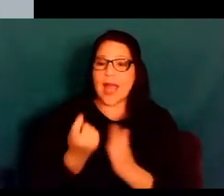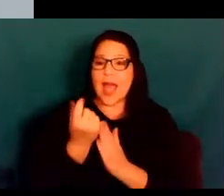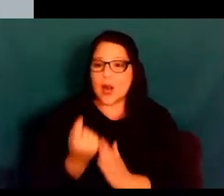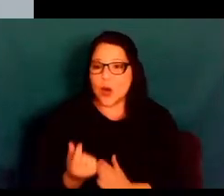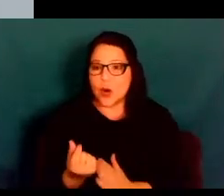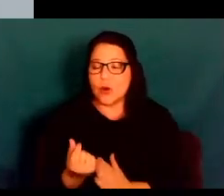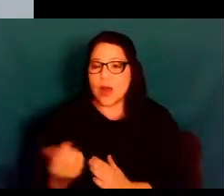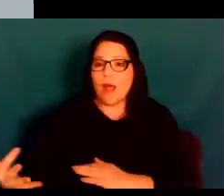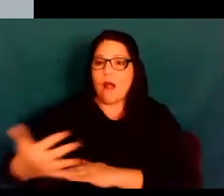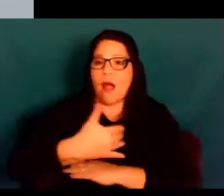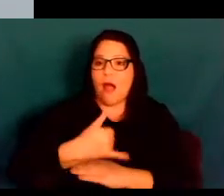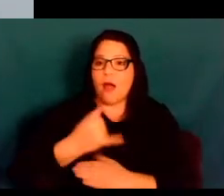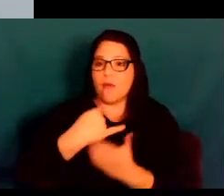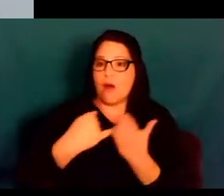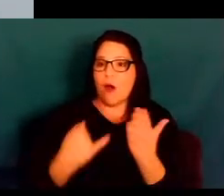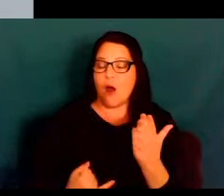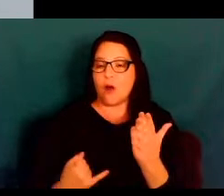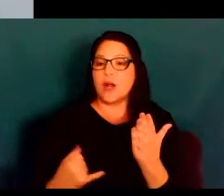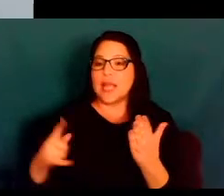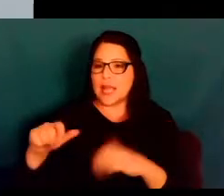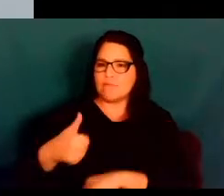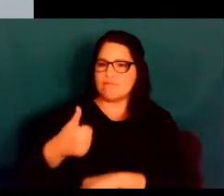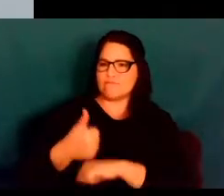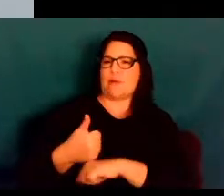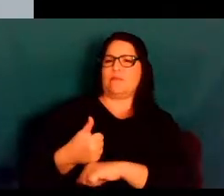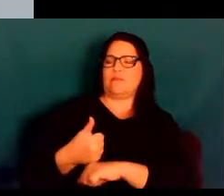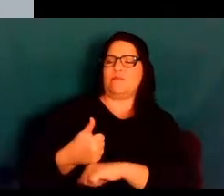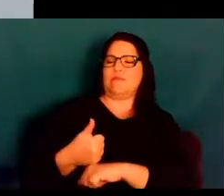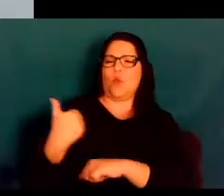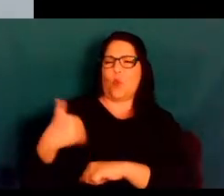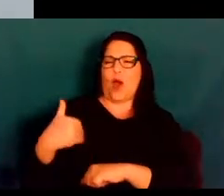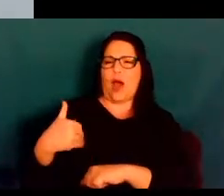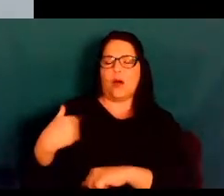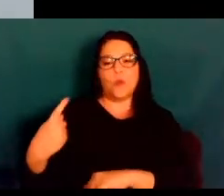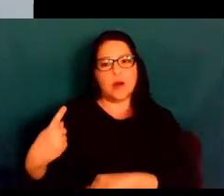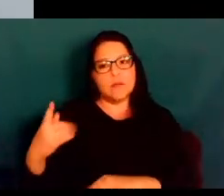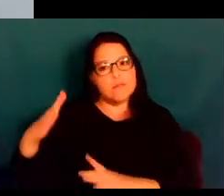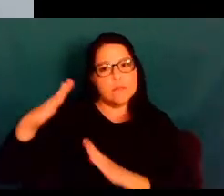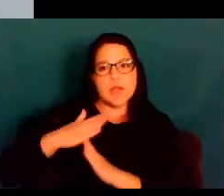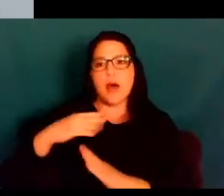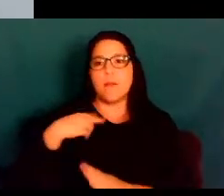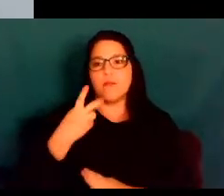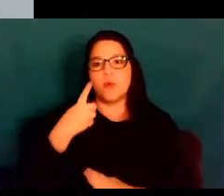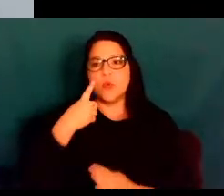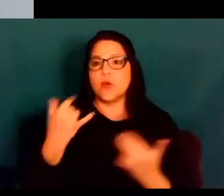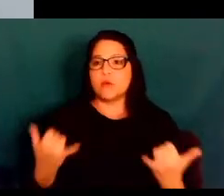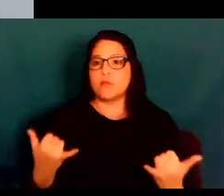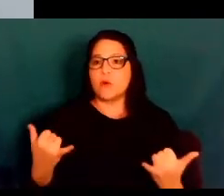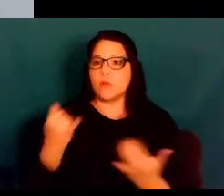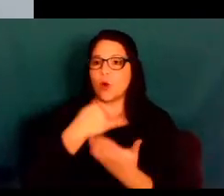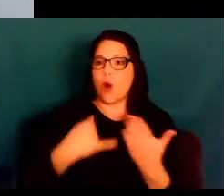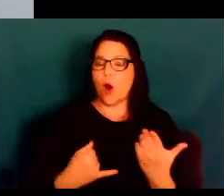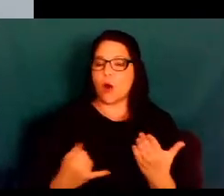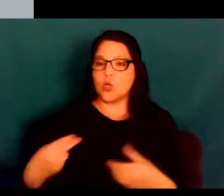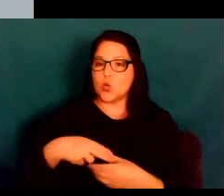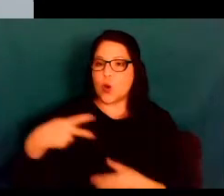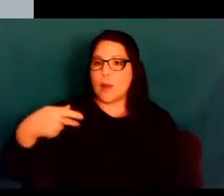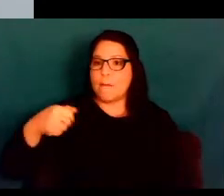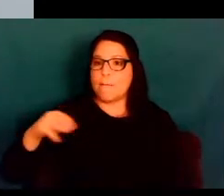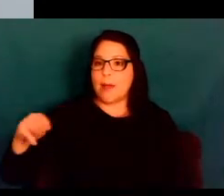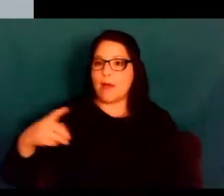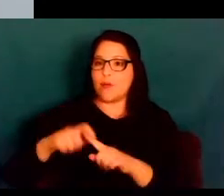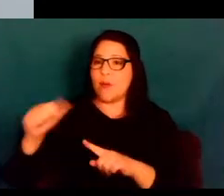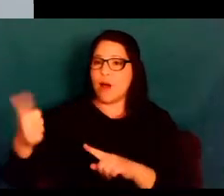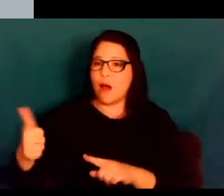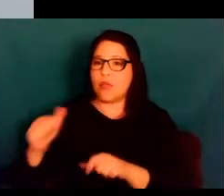curator. Sirmans has established himself as one of the leading voices in contemporary art, joining PAMM from his previous post